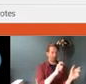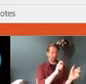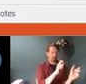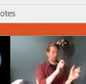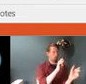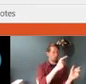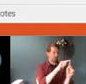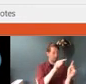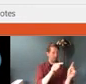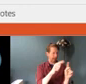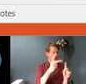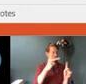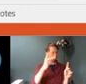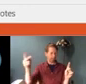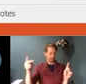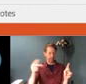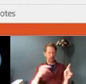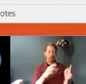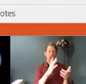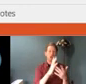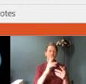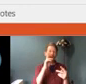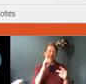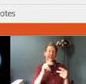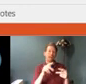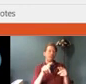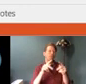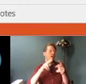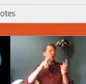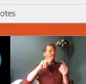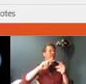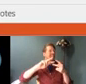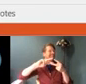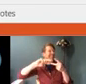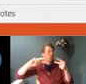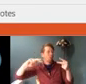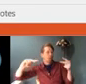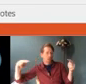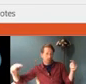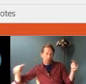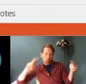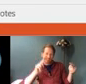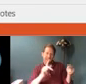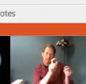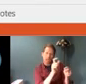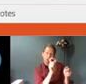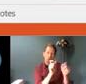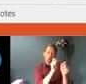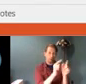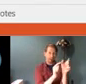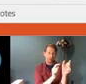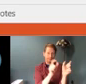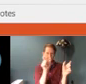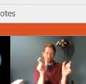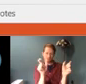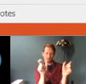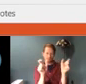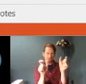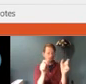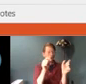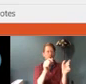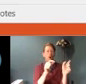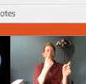of repeat. But actually, if we look at the sequence, we're able to see the 12 units for each, but one of them is